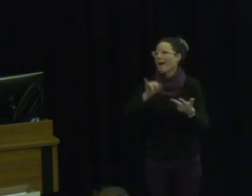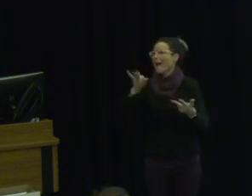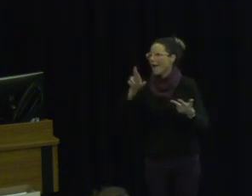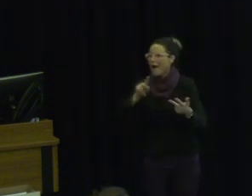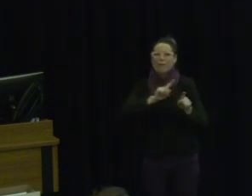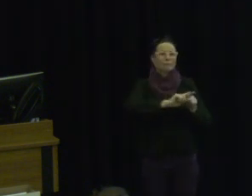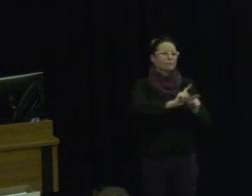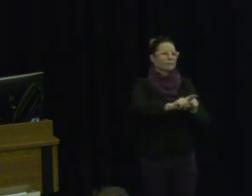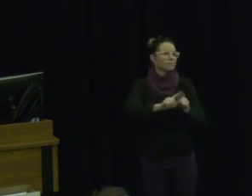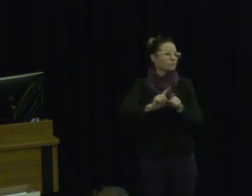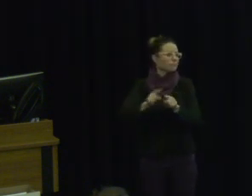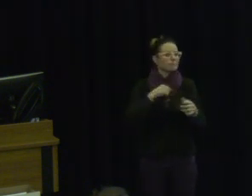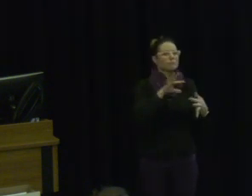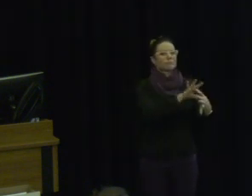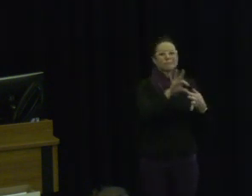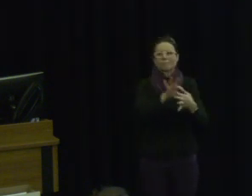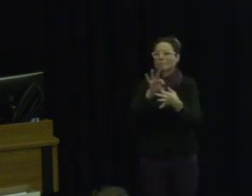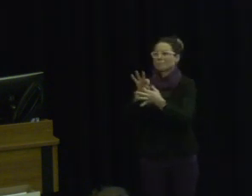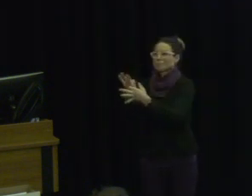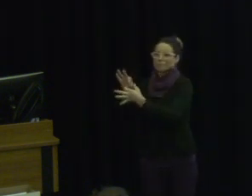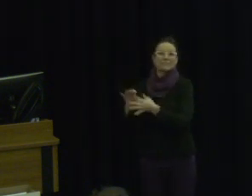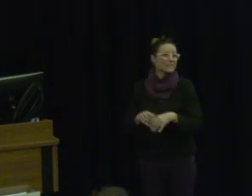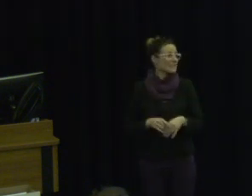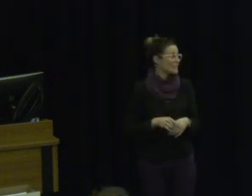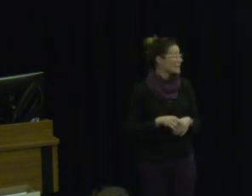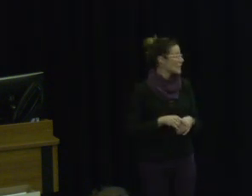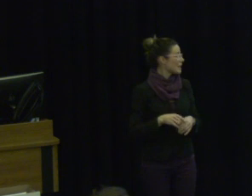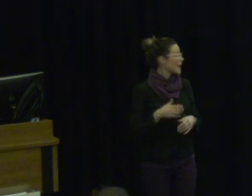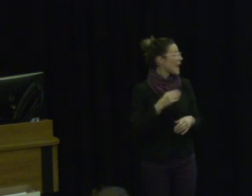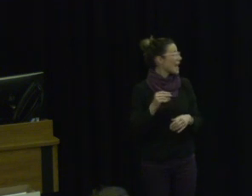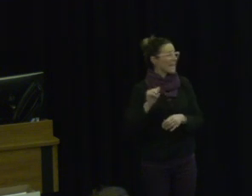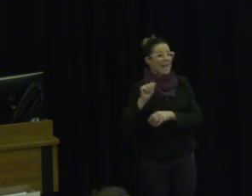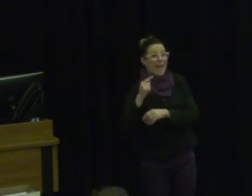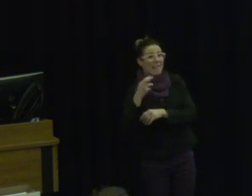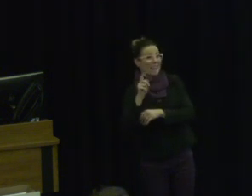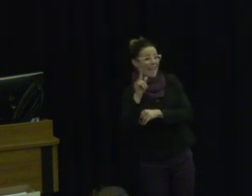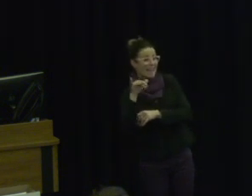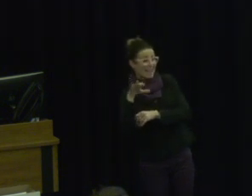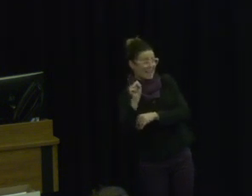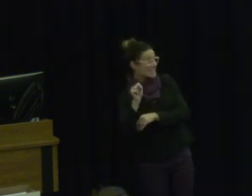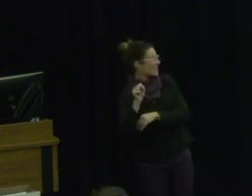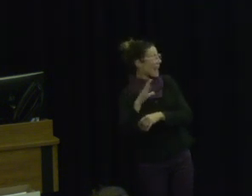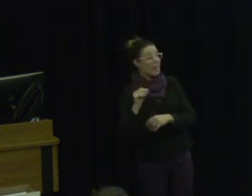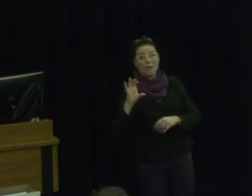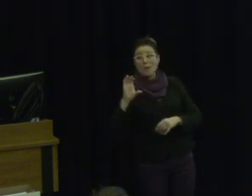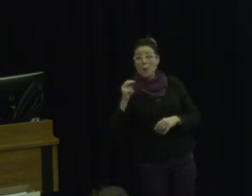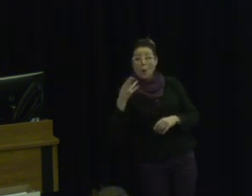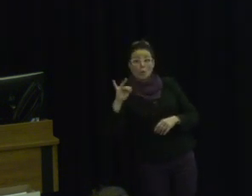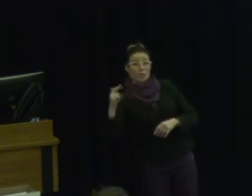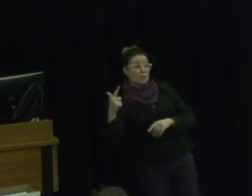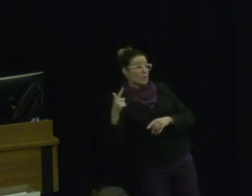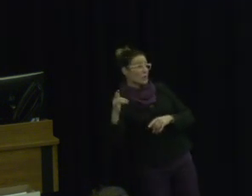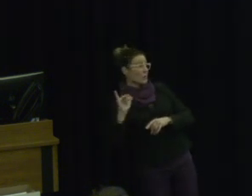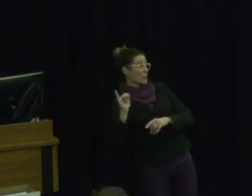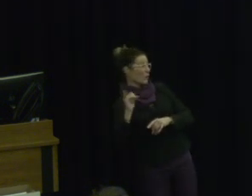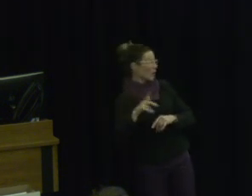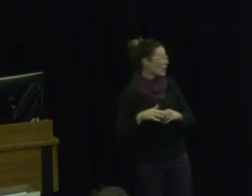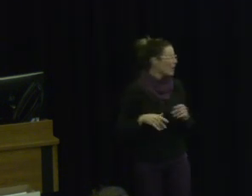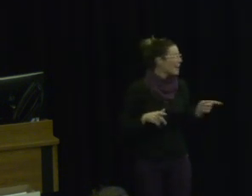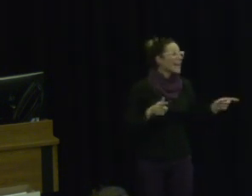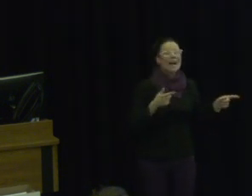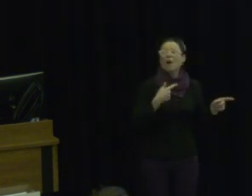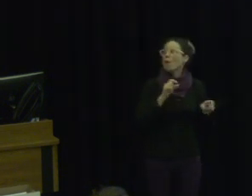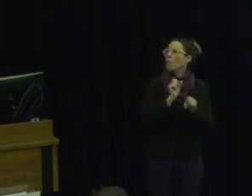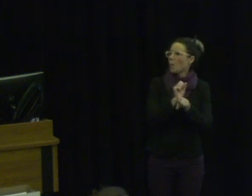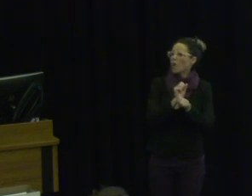but a great team that really athletics, now you're coaching, vision, Nancy, but who works really closely together to